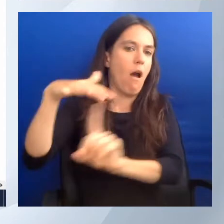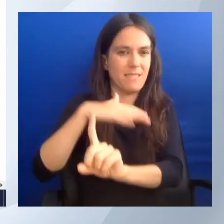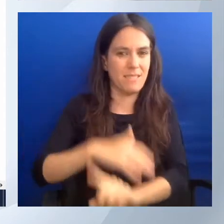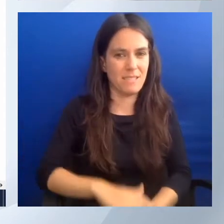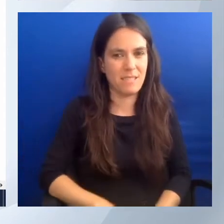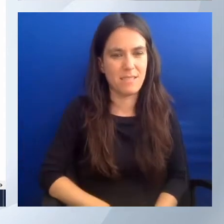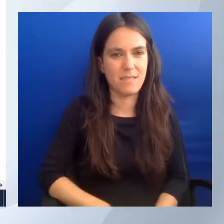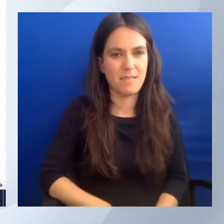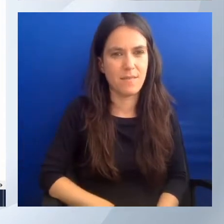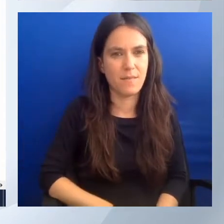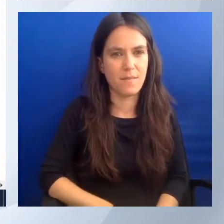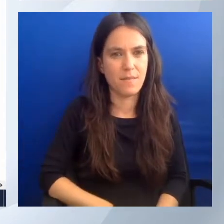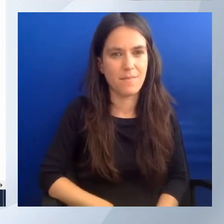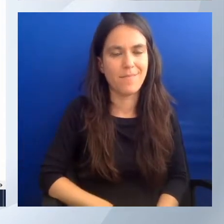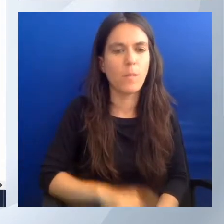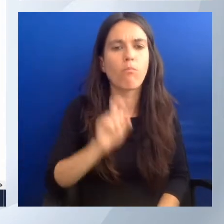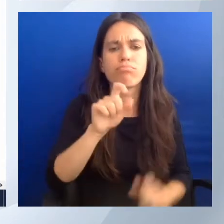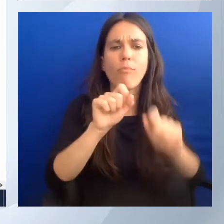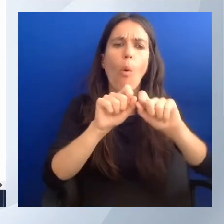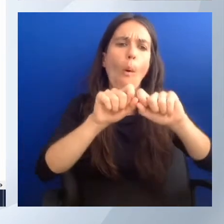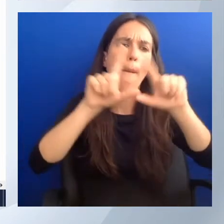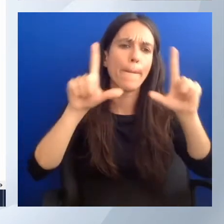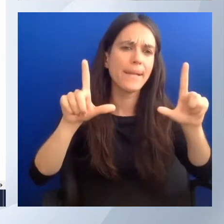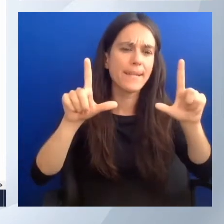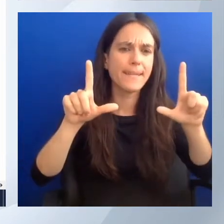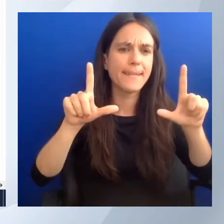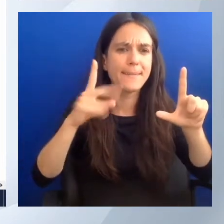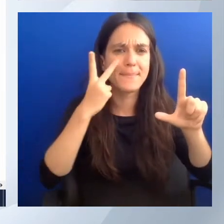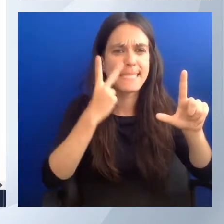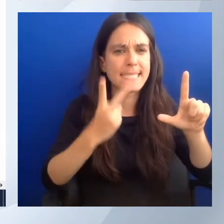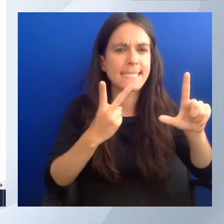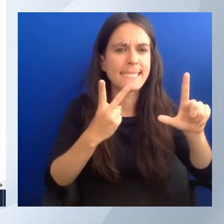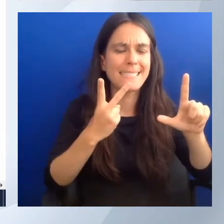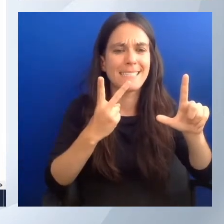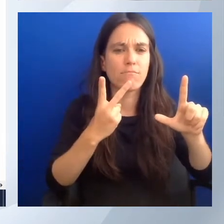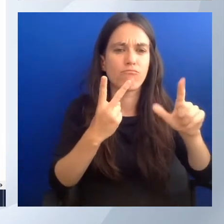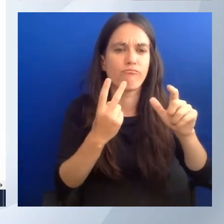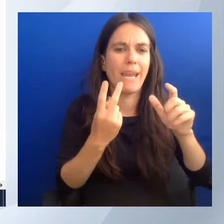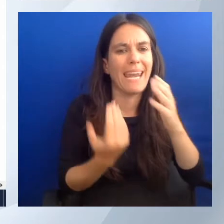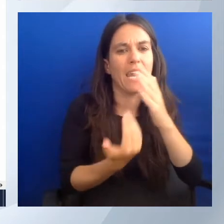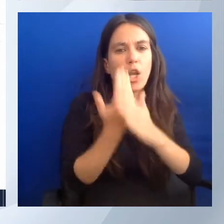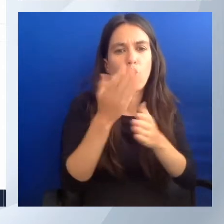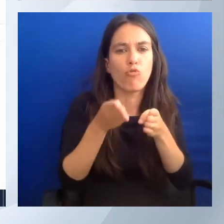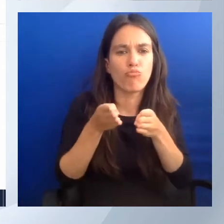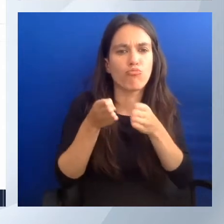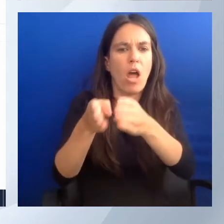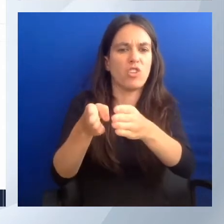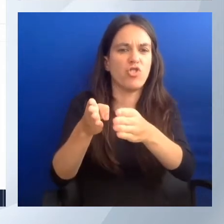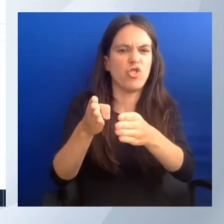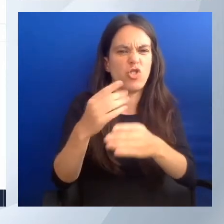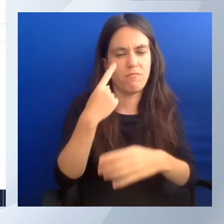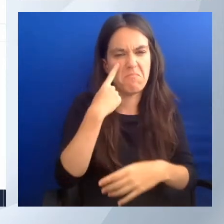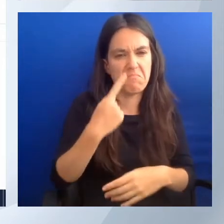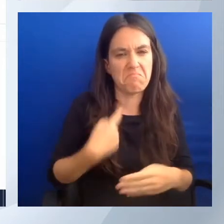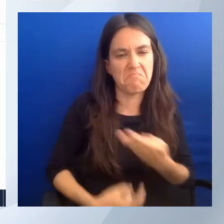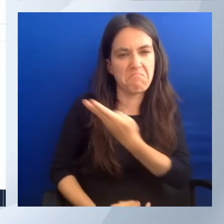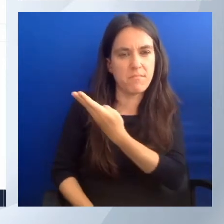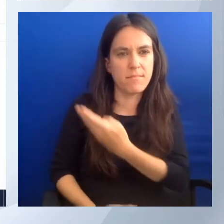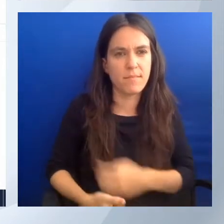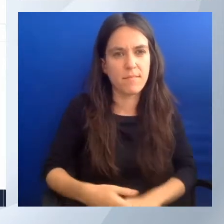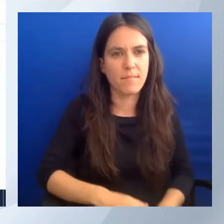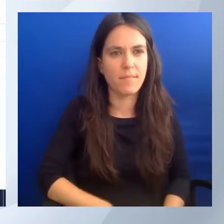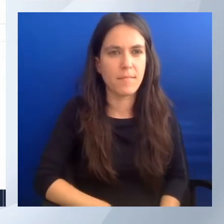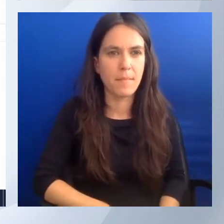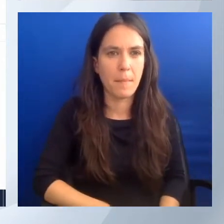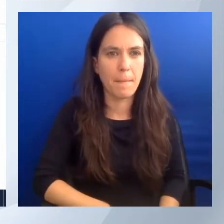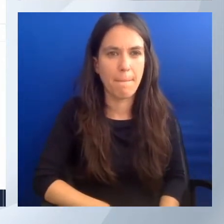let's open fork. Let's create a new branch and let's create a pull request. So here